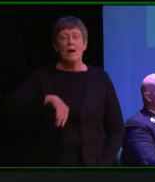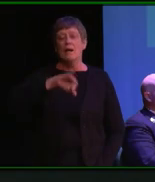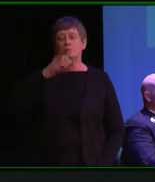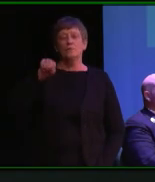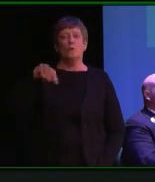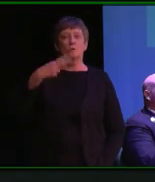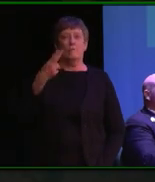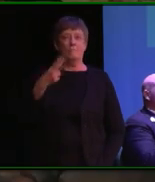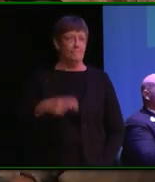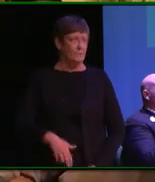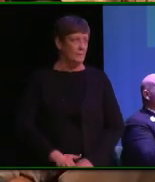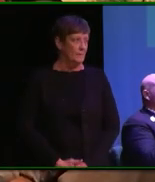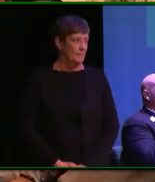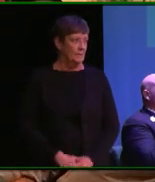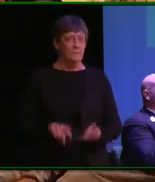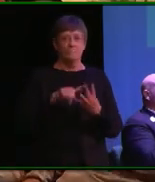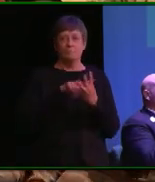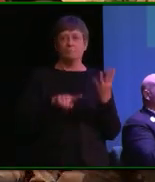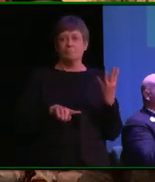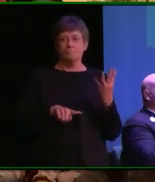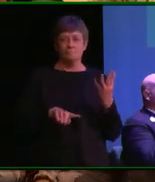Schneider.